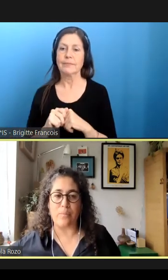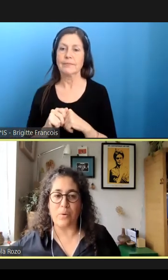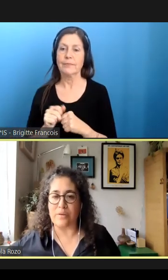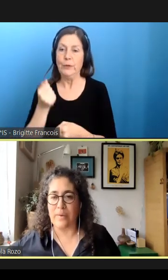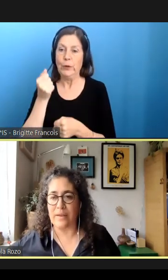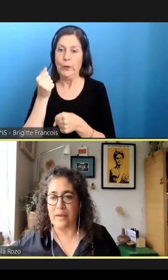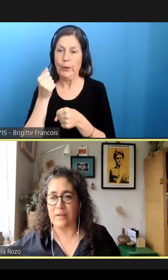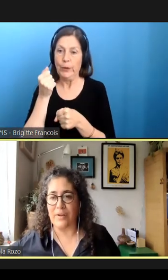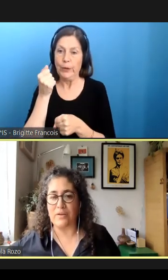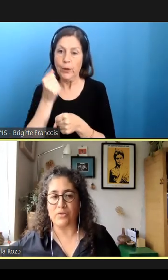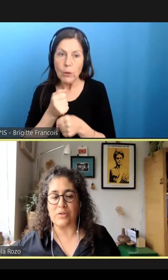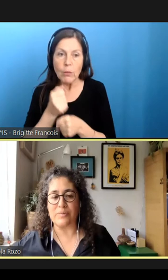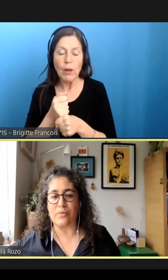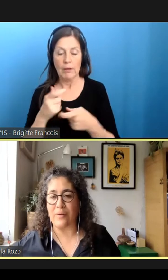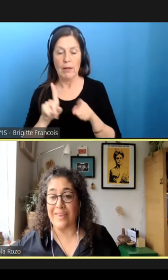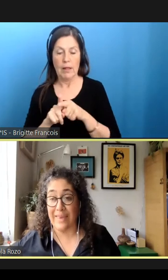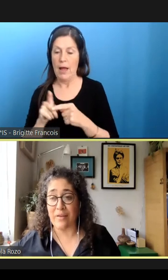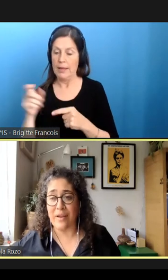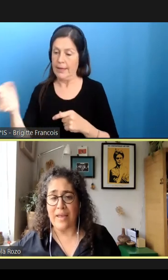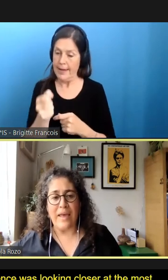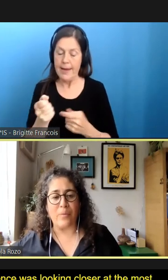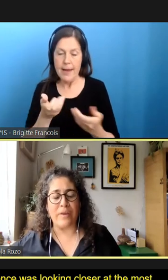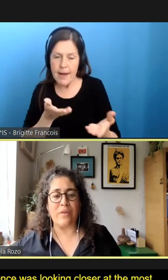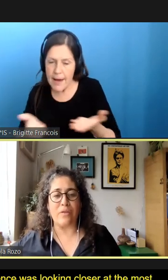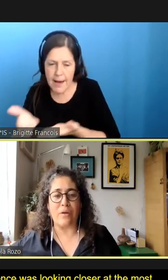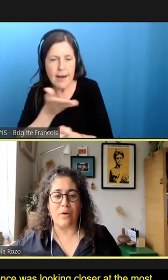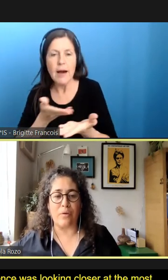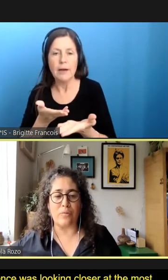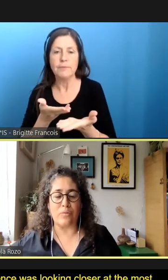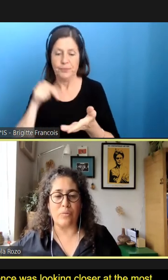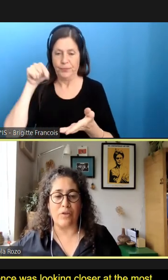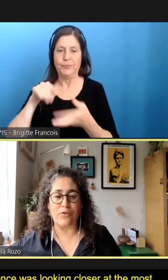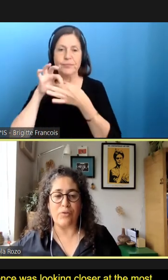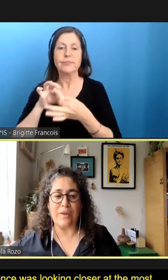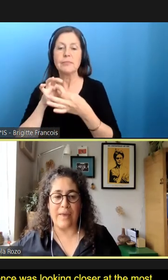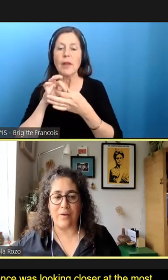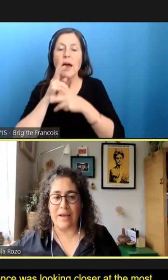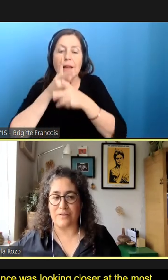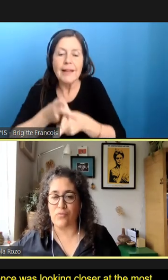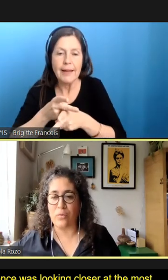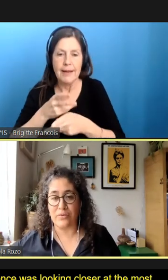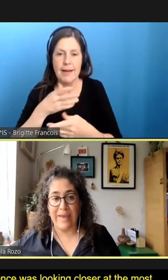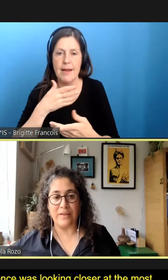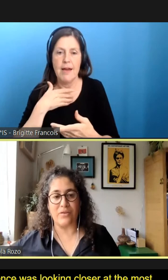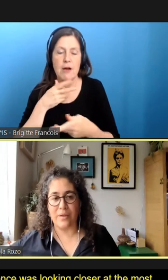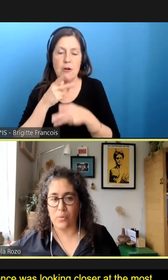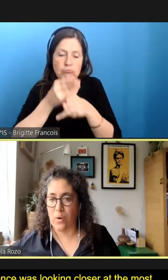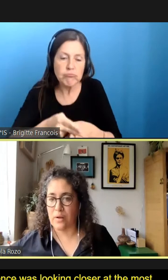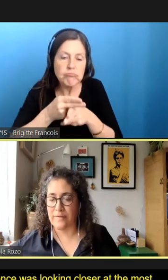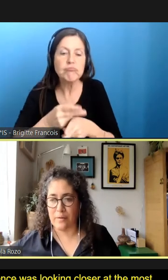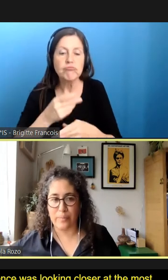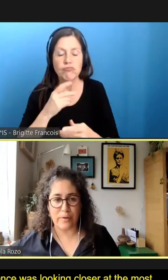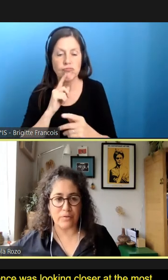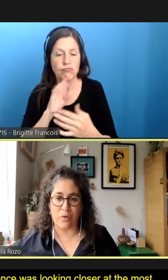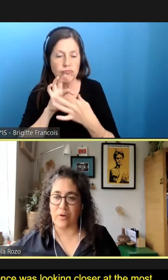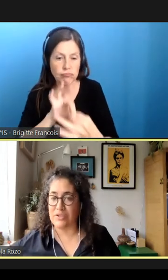at the most immediate relationships around care. And we understood care as a role greater than one